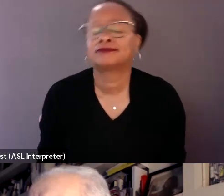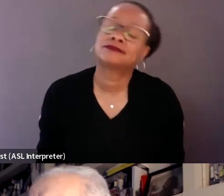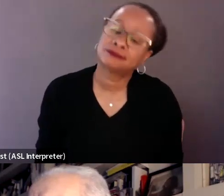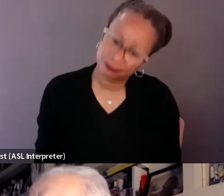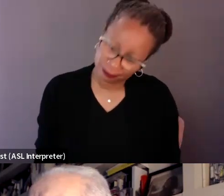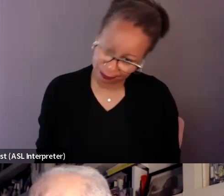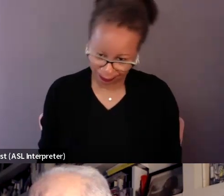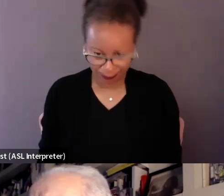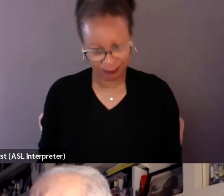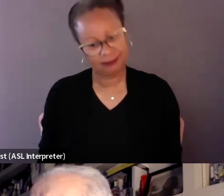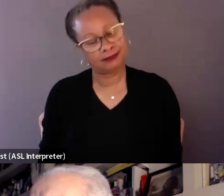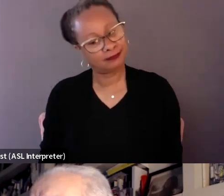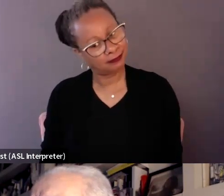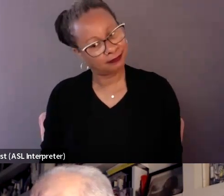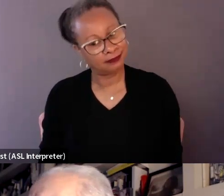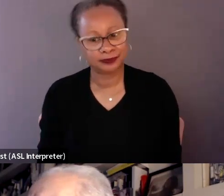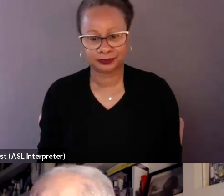Xavi, what do you think?